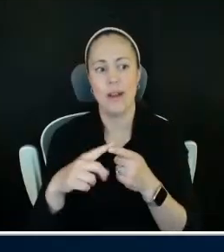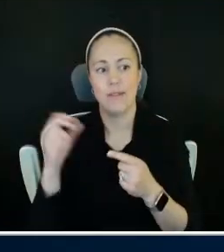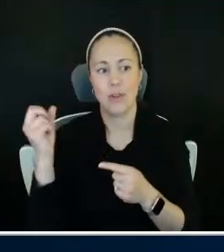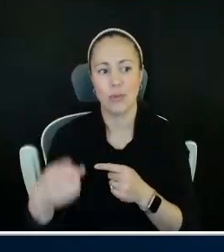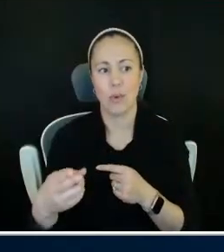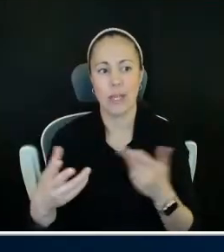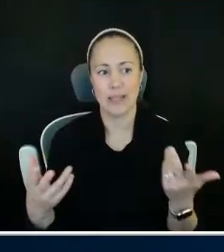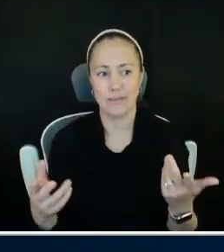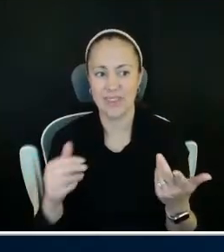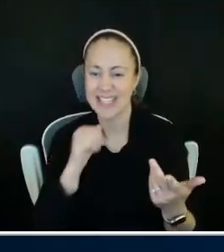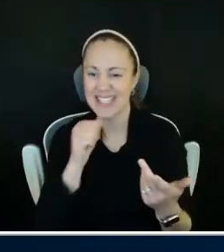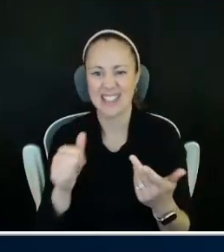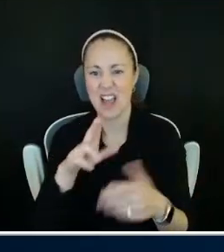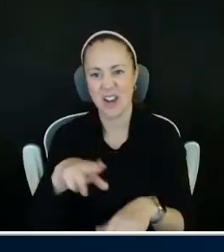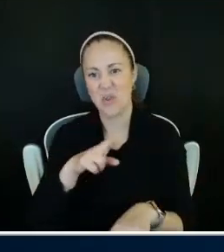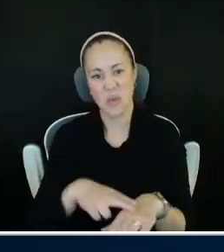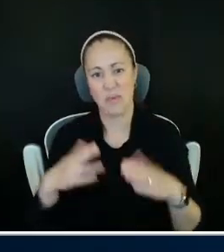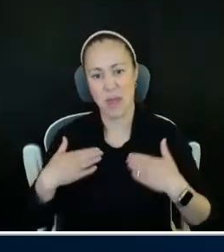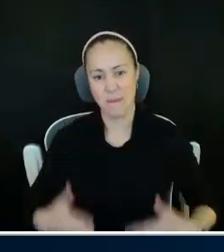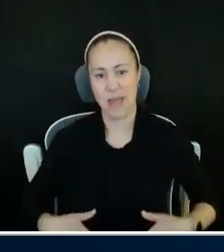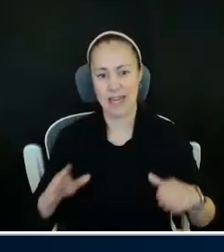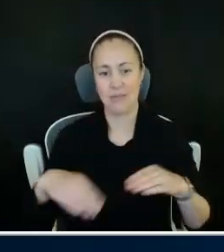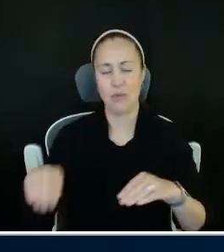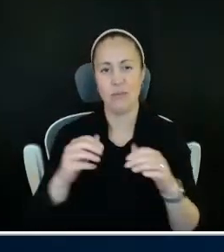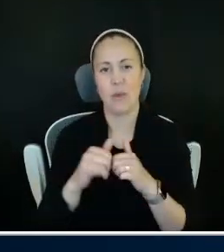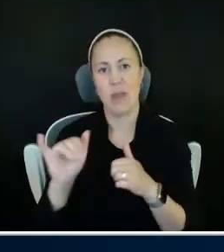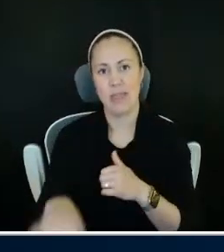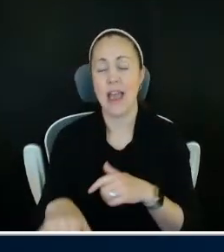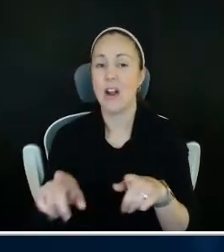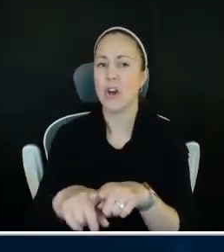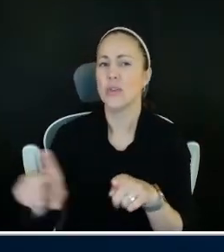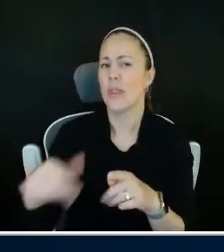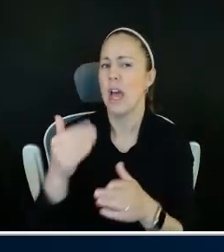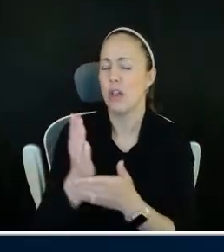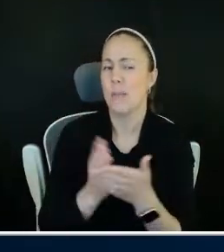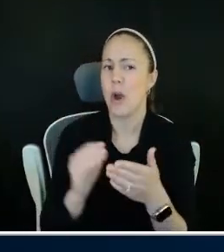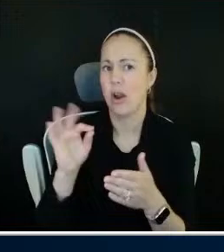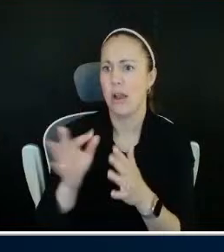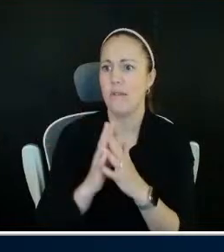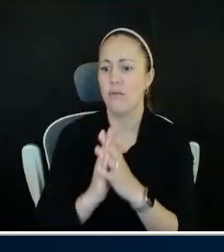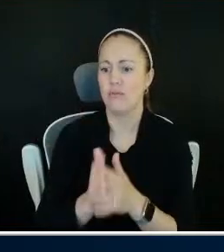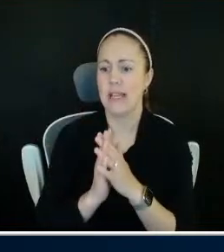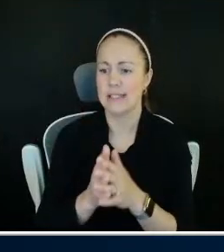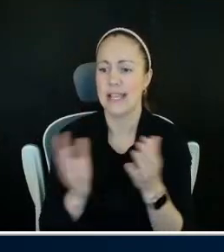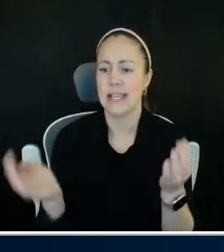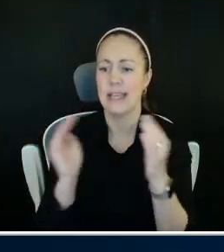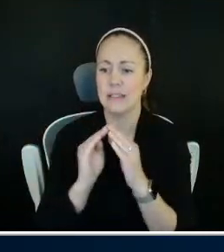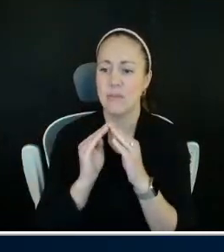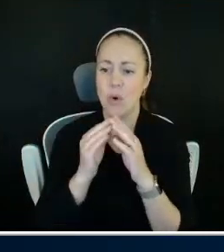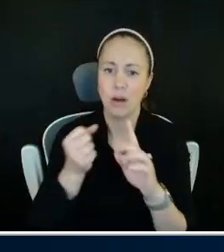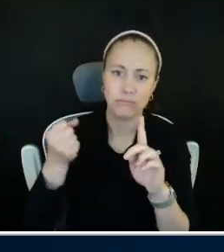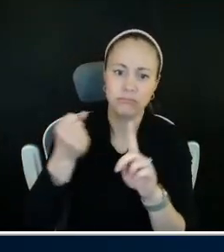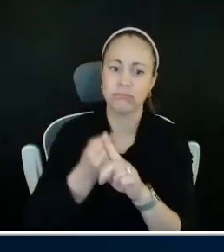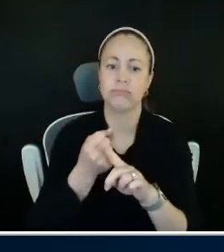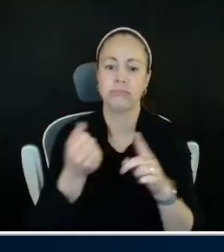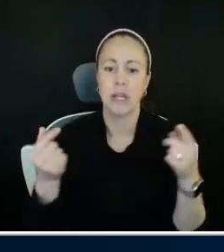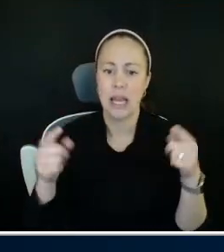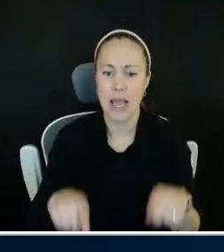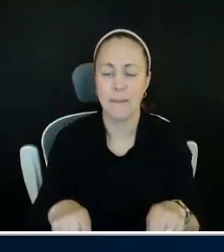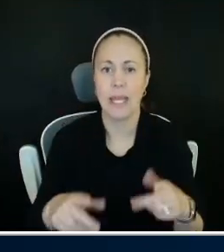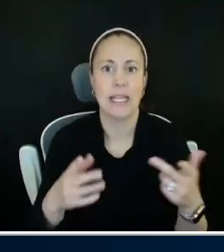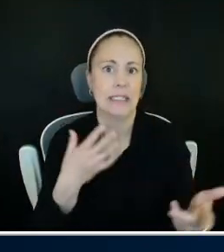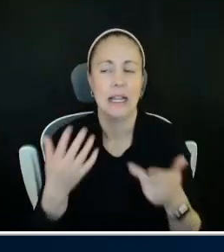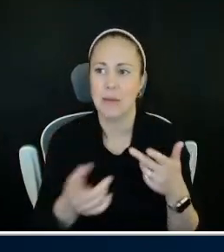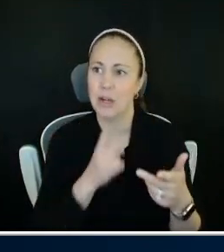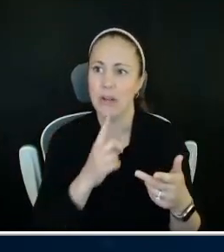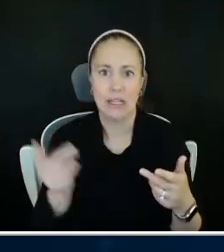thing. And the other thing in wrestling, I think in wrestling it's more traumatic than it is anything else.